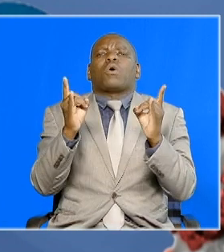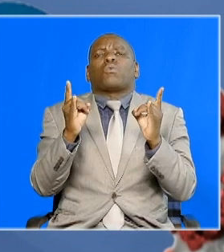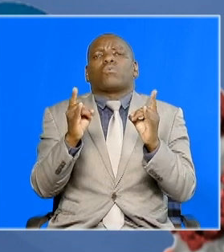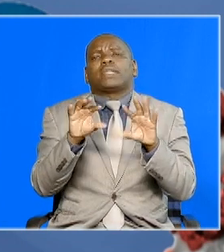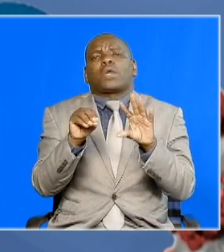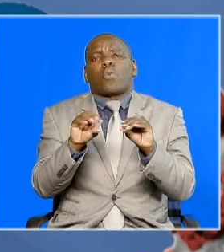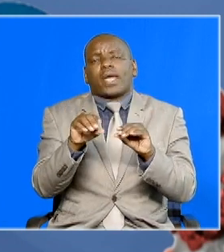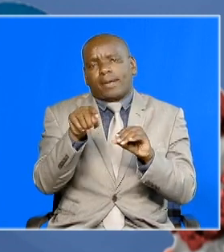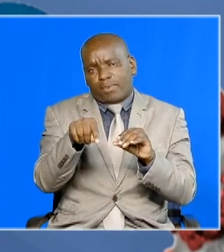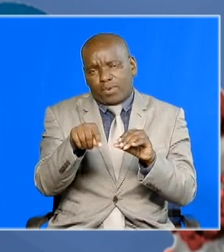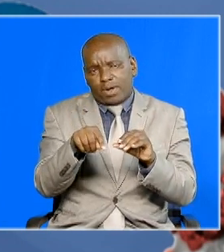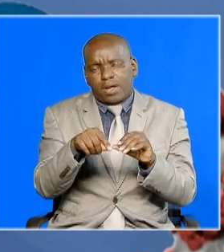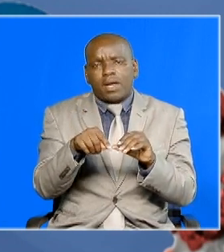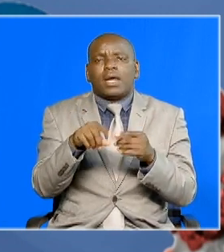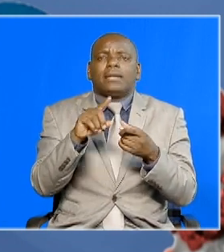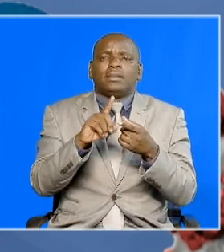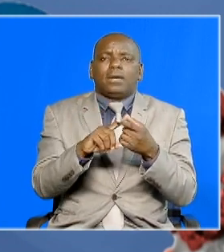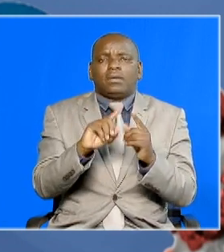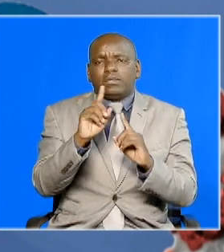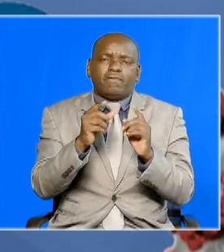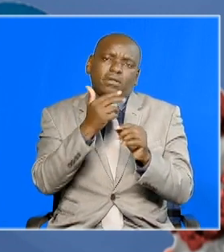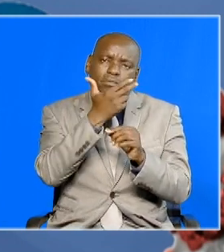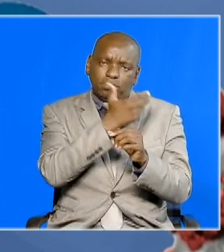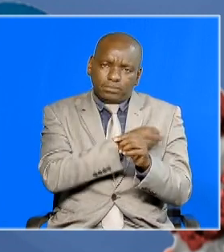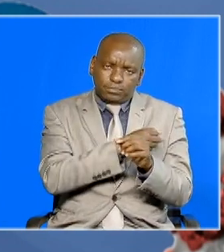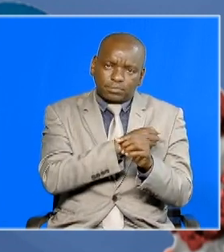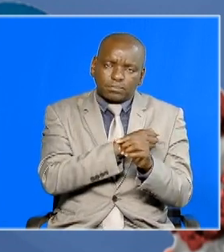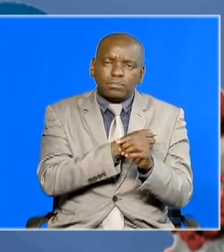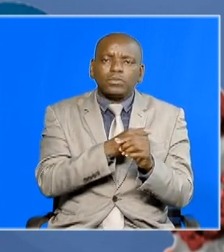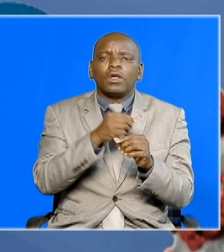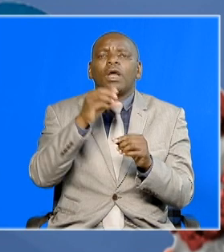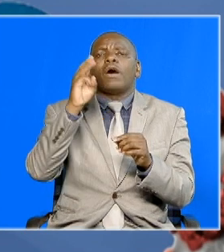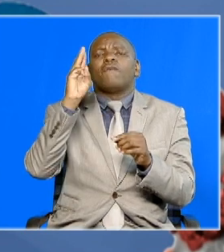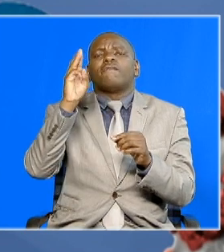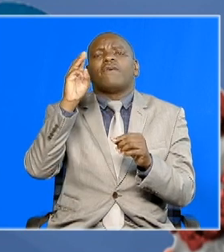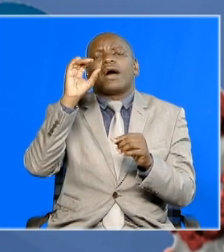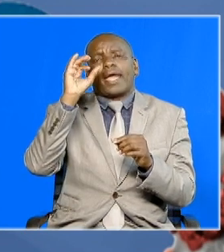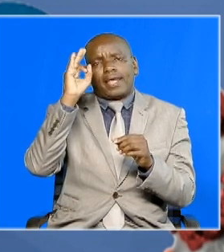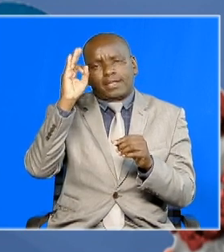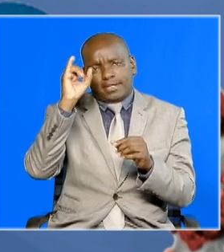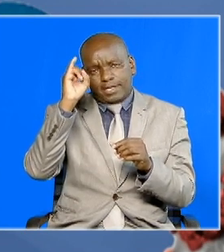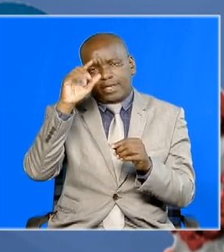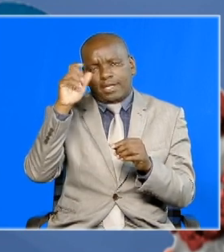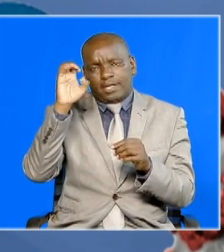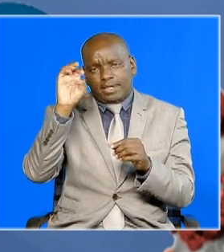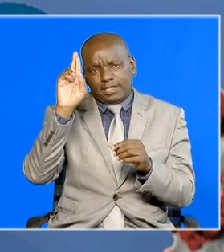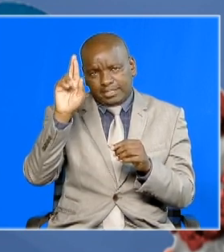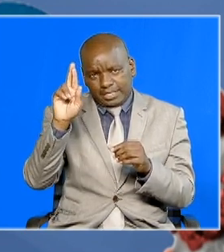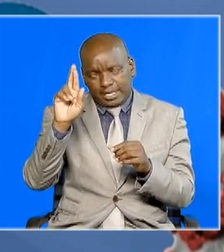actually work. On one hand, there are vaccines such as the Pfizer that use